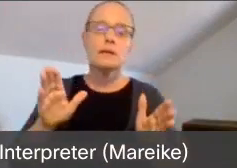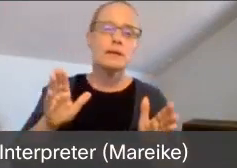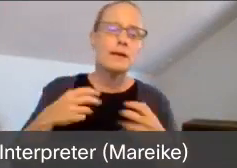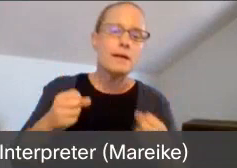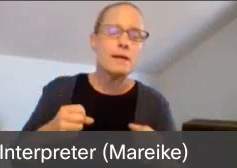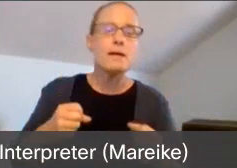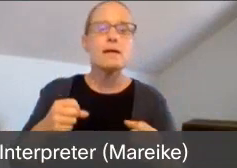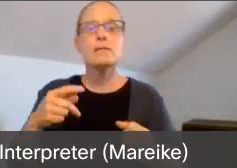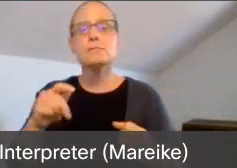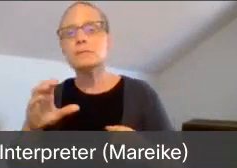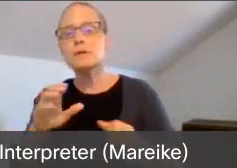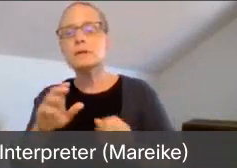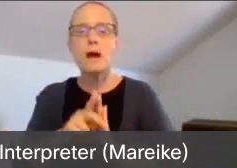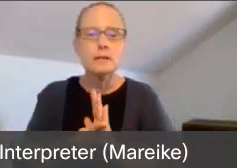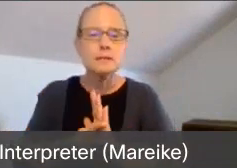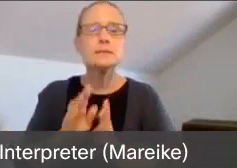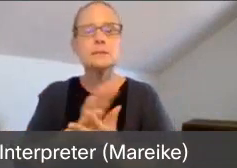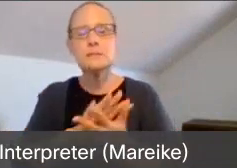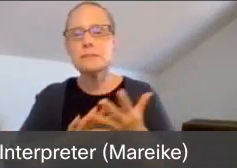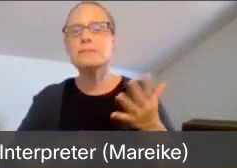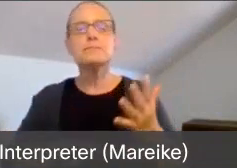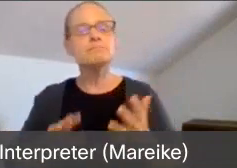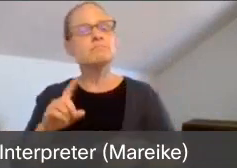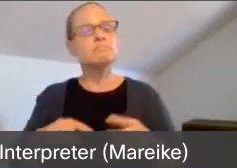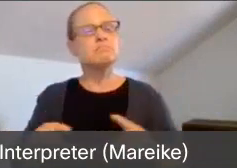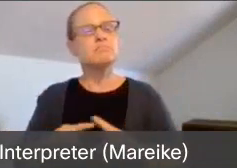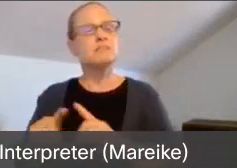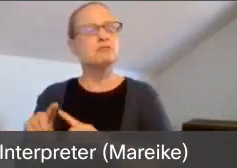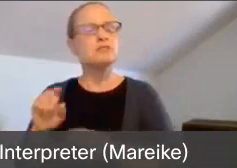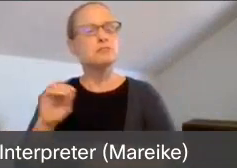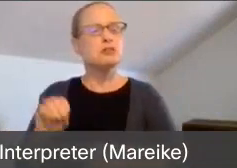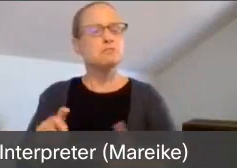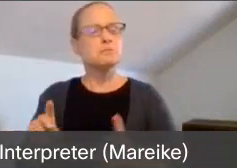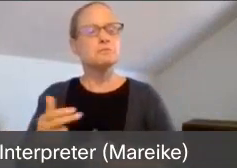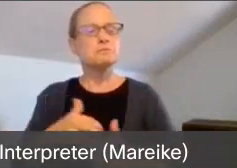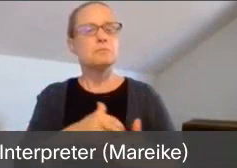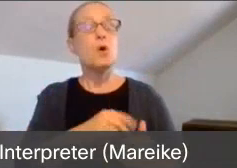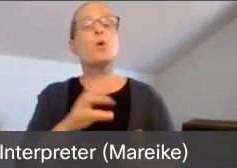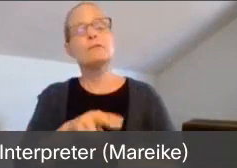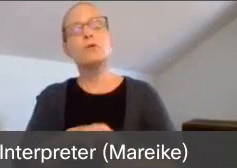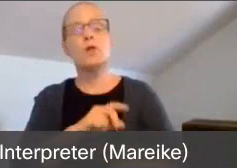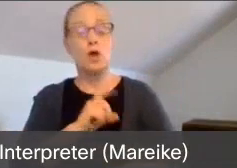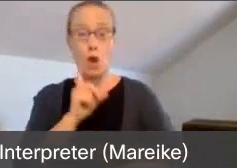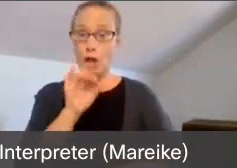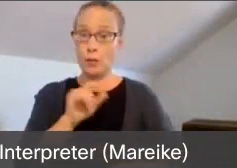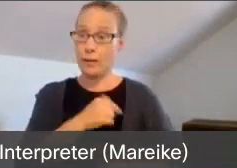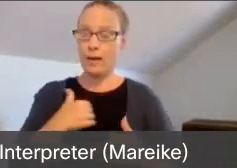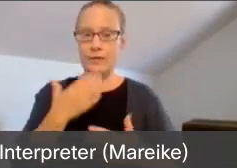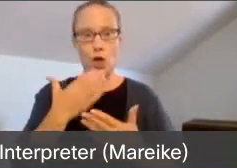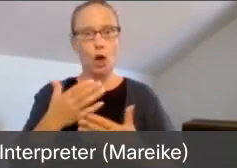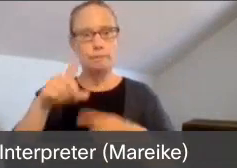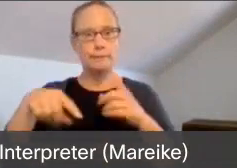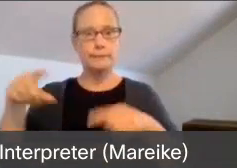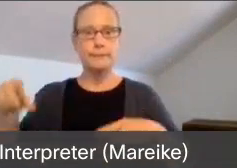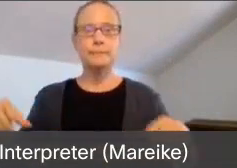again, I think we have some judiciary, so, and of course, law enforcement. So it looks like we have a really good mix